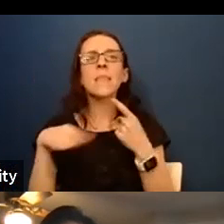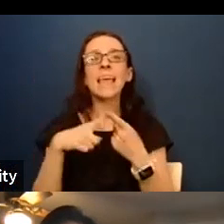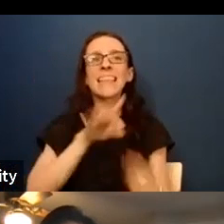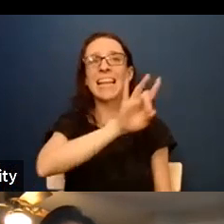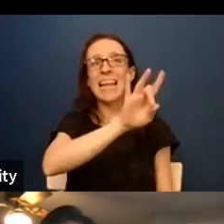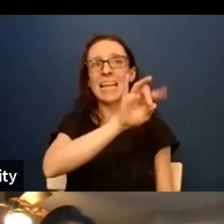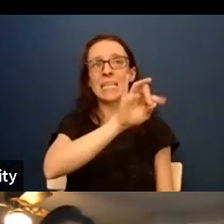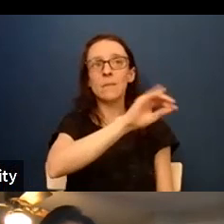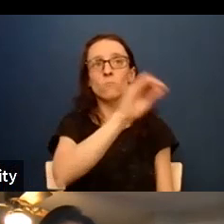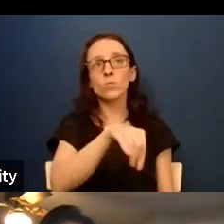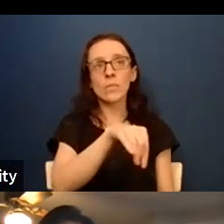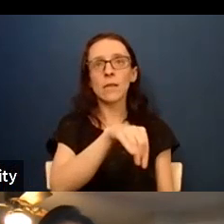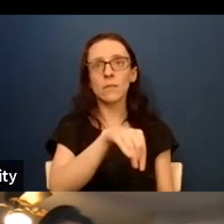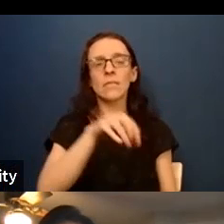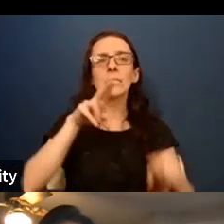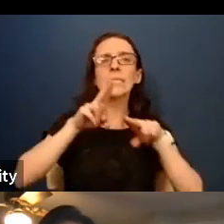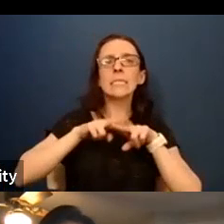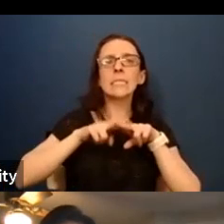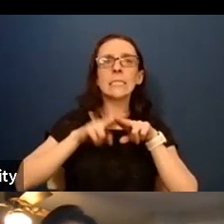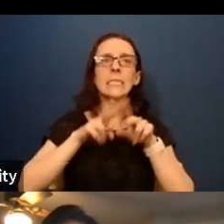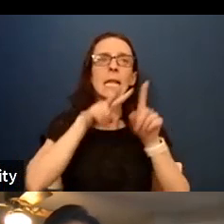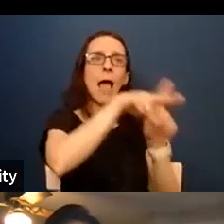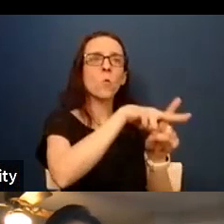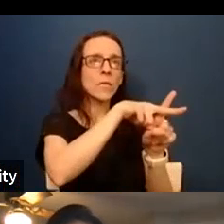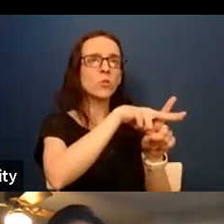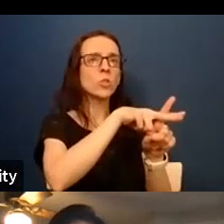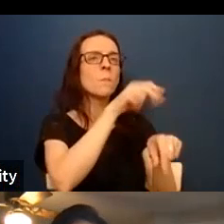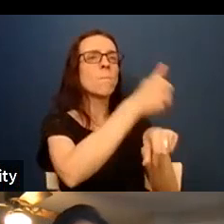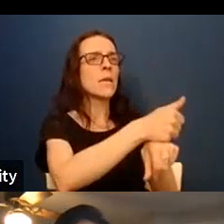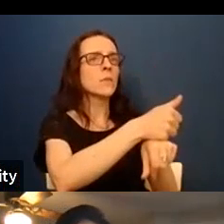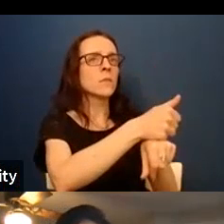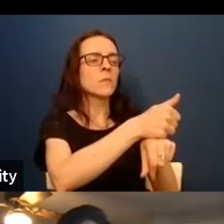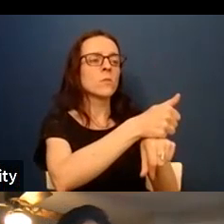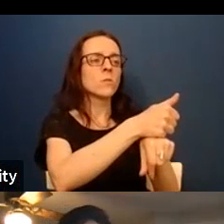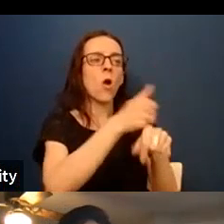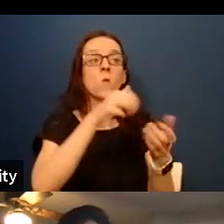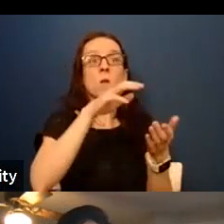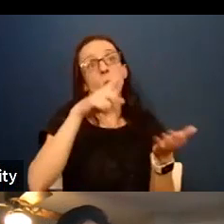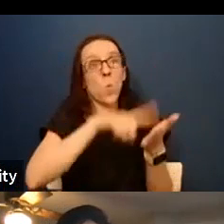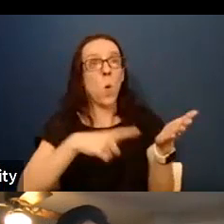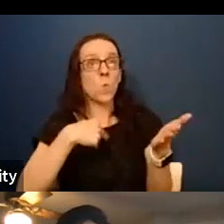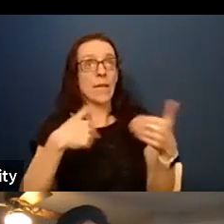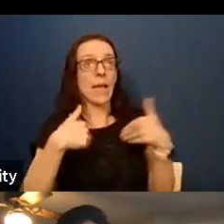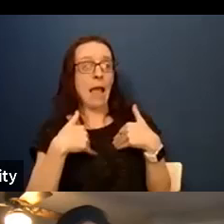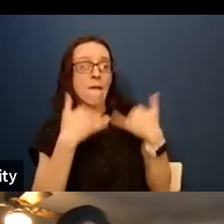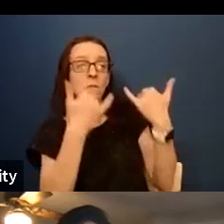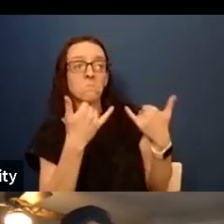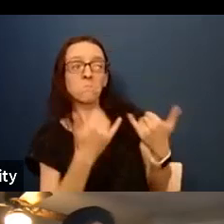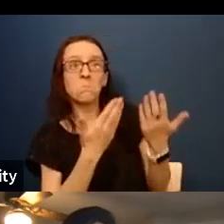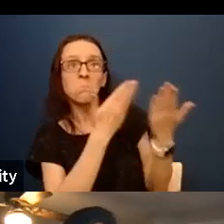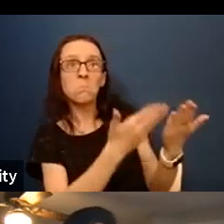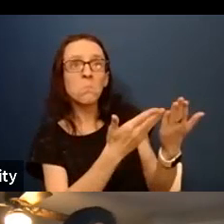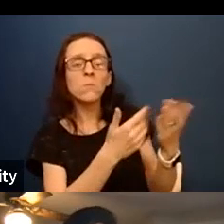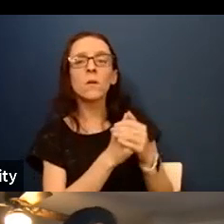80% seat allocation based on, and what we have on the table